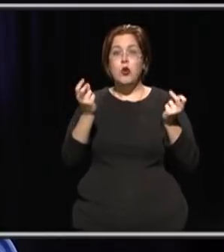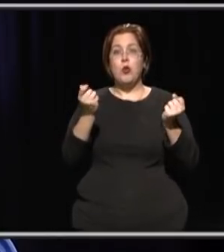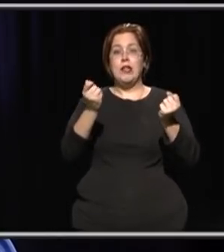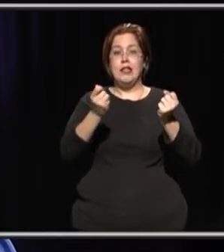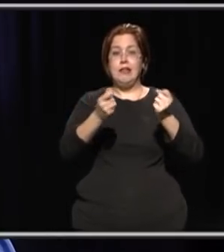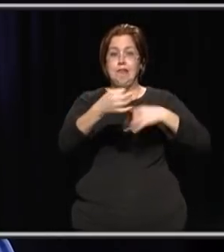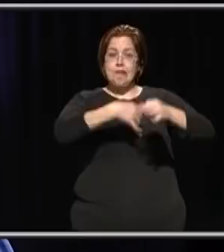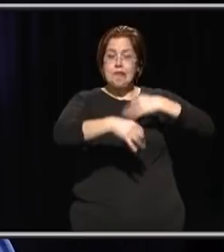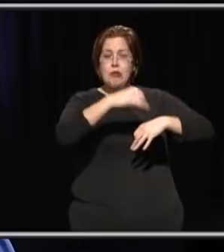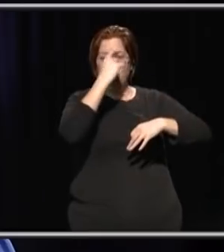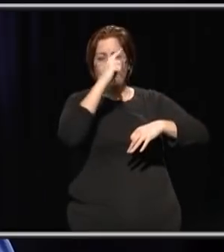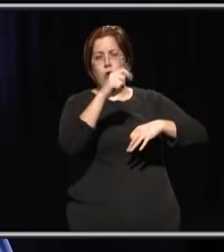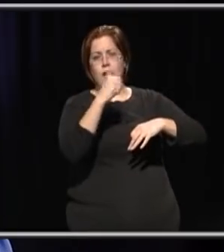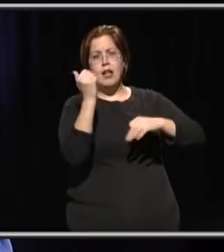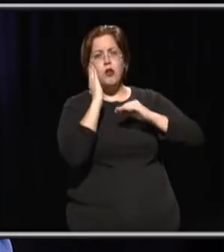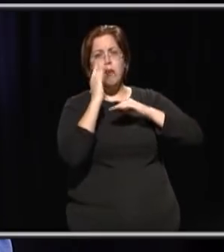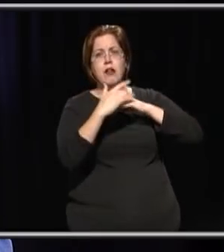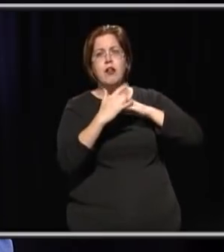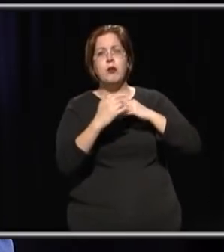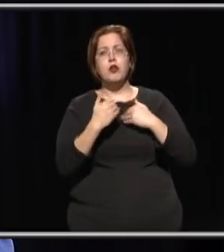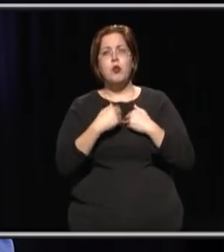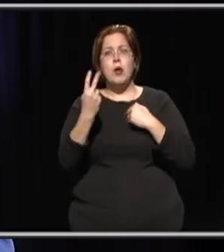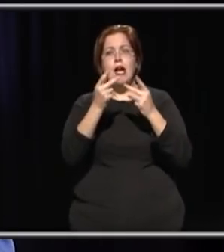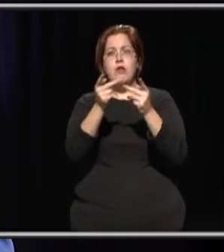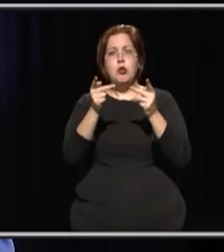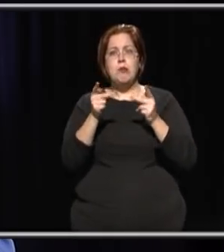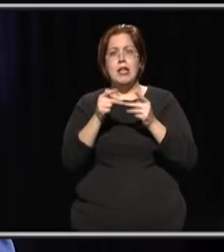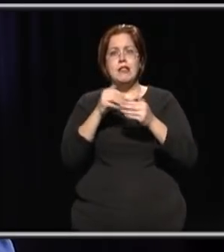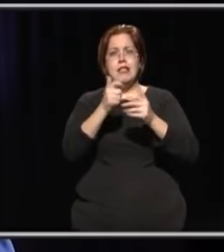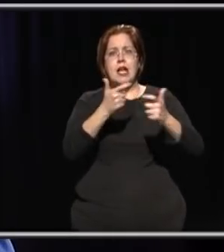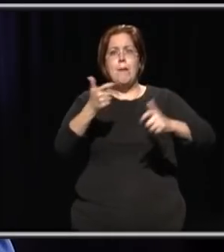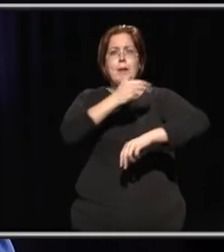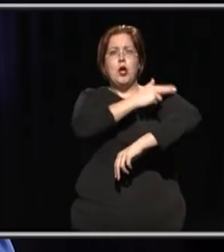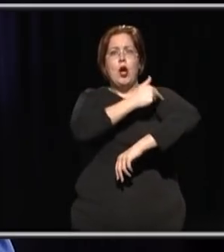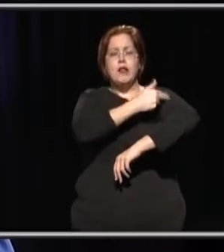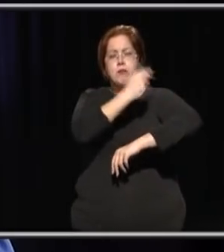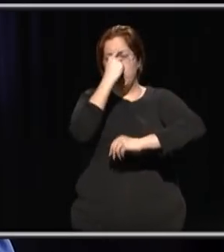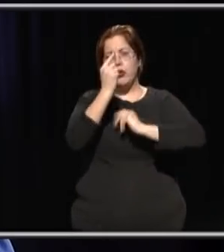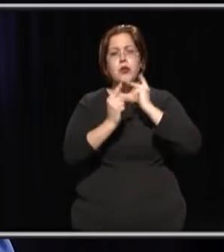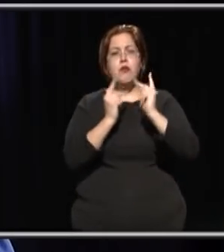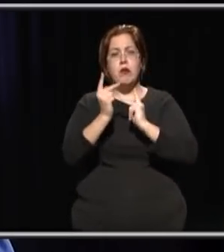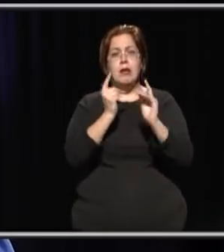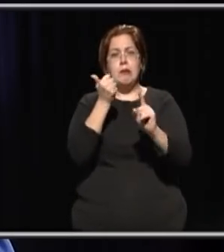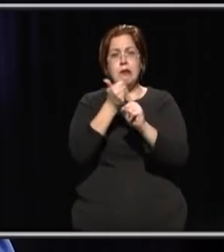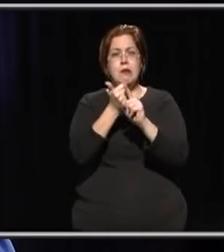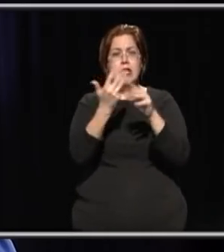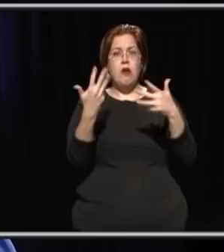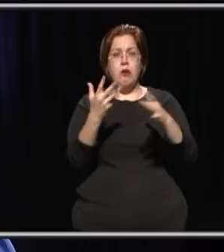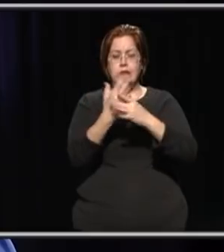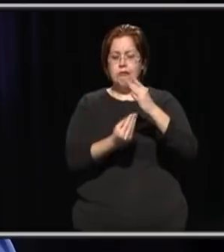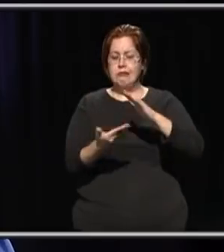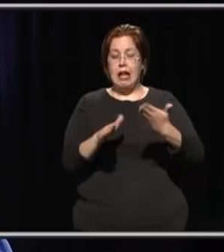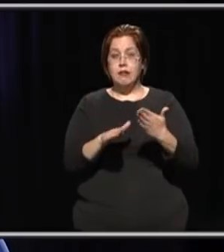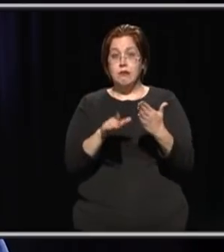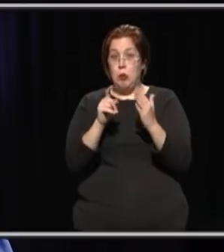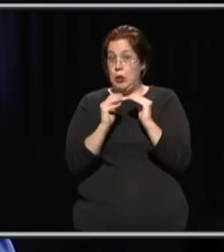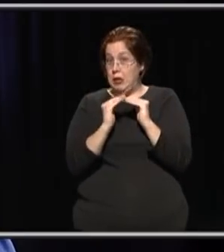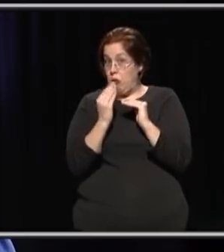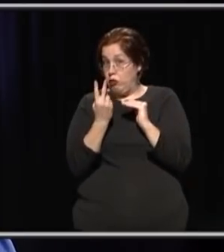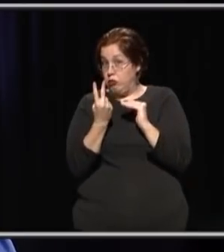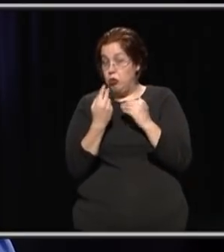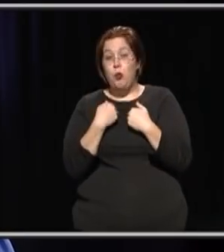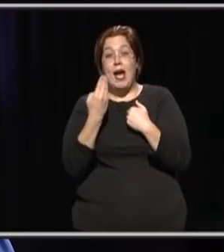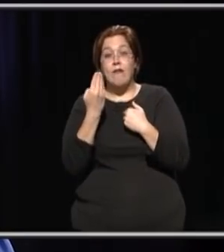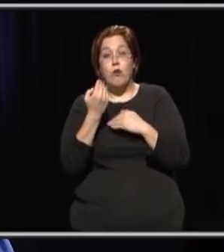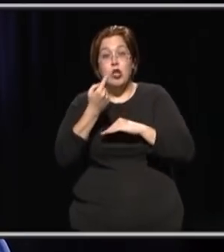over. So we've got 2 slots in one of our bigger hospitals for people that have passed. We need more than 2. We had 14 die